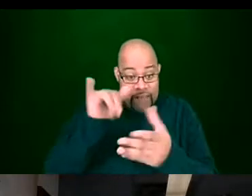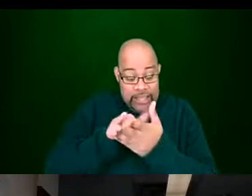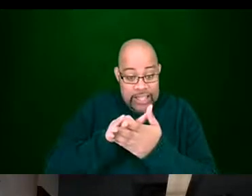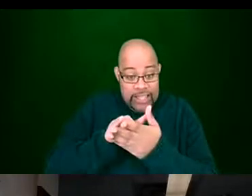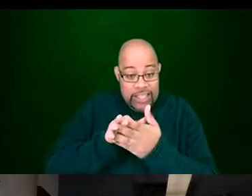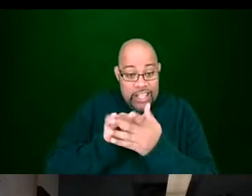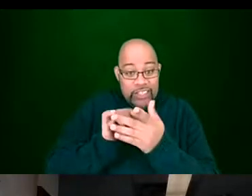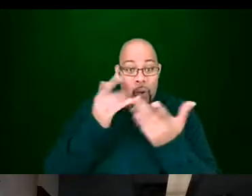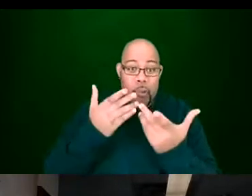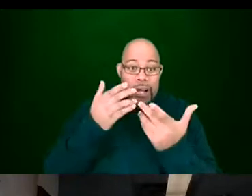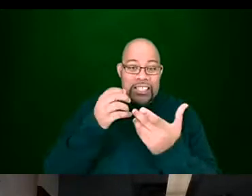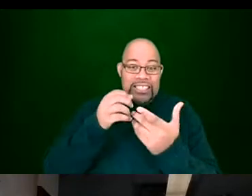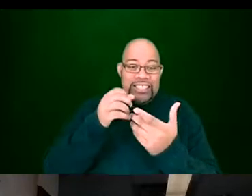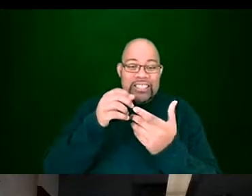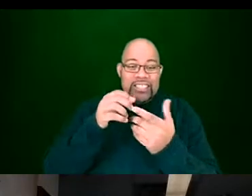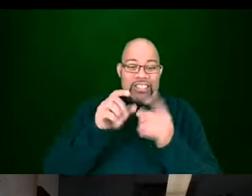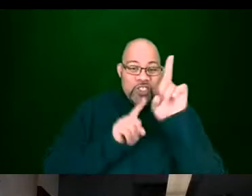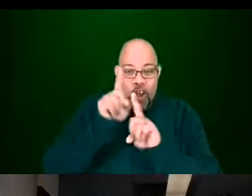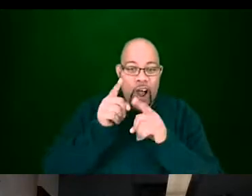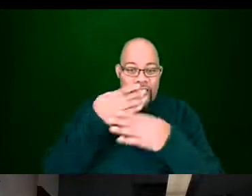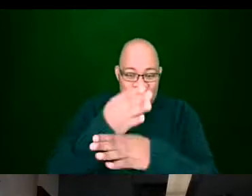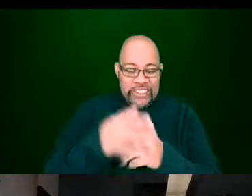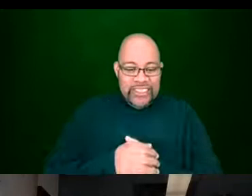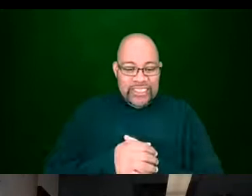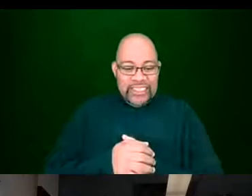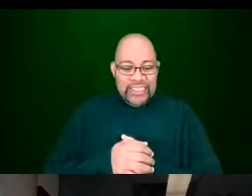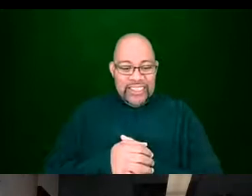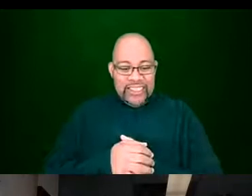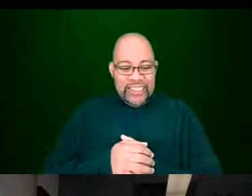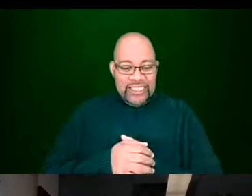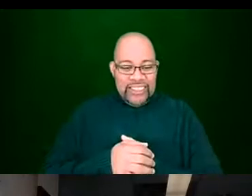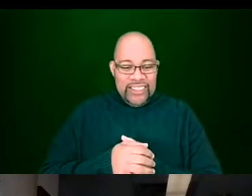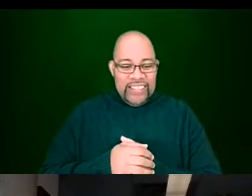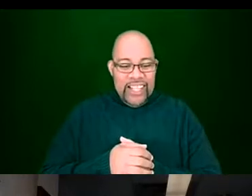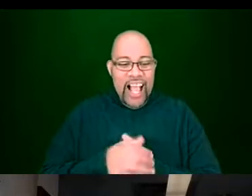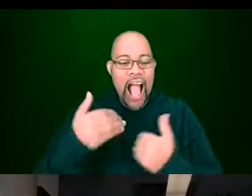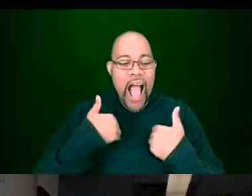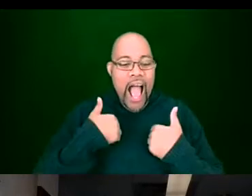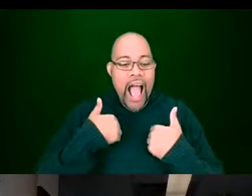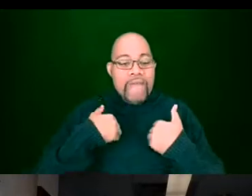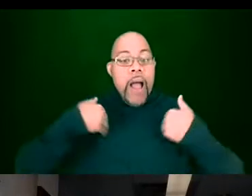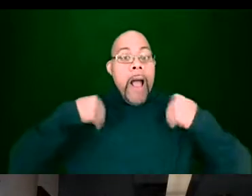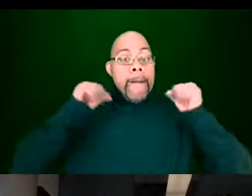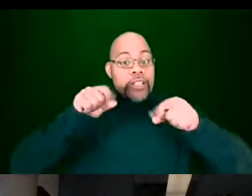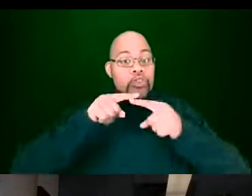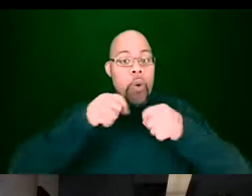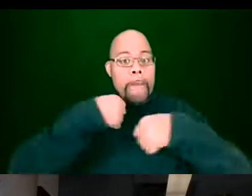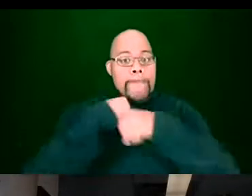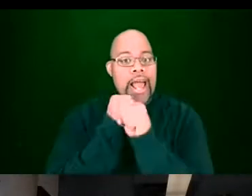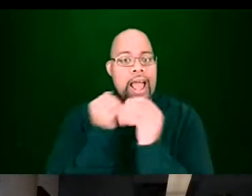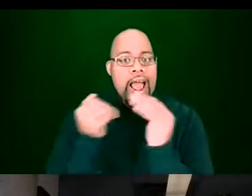the I want to call it a sea star, but I'm gonna call it a starfish today. In the center fish of the sea star, they have the ability to